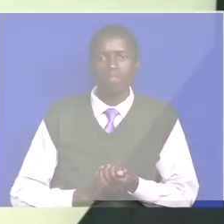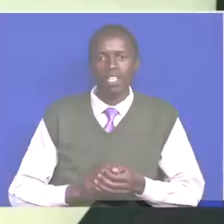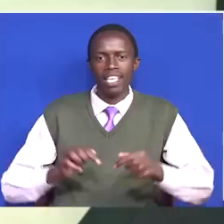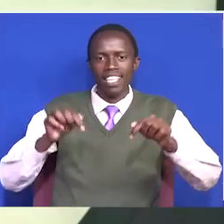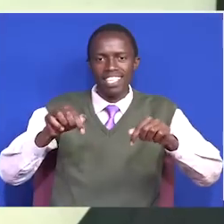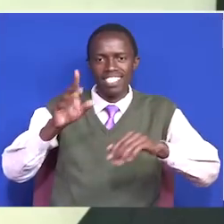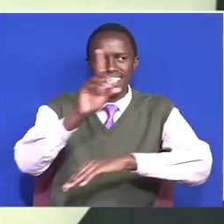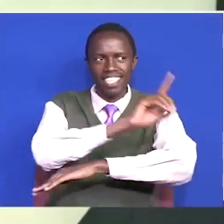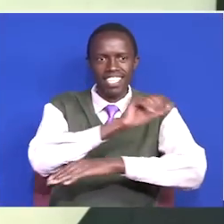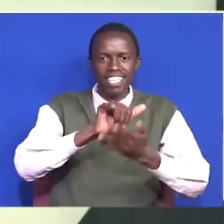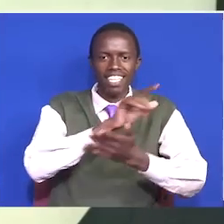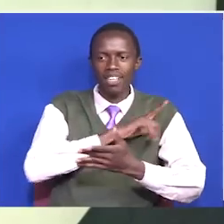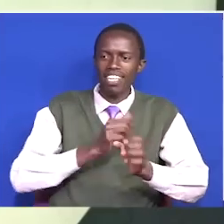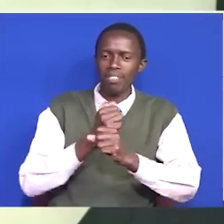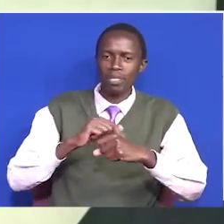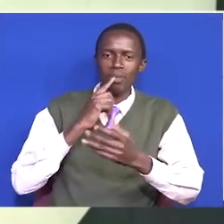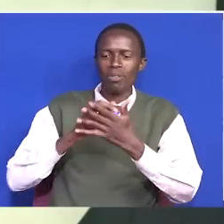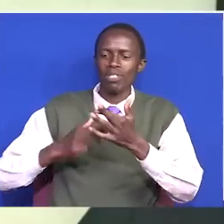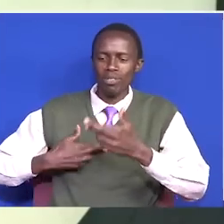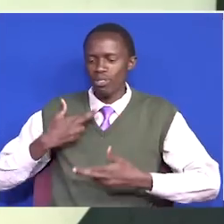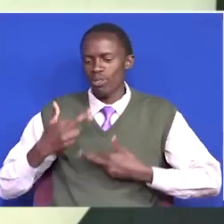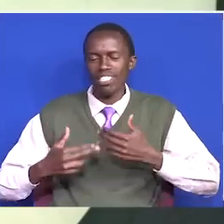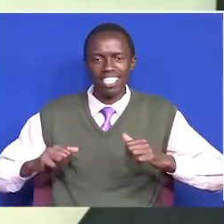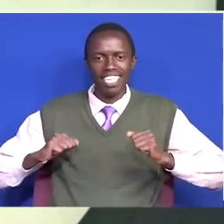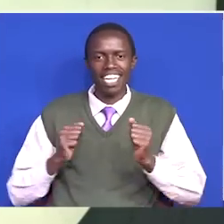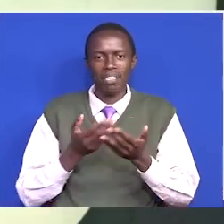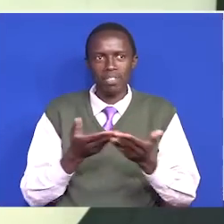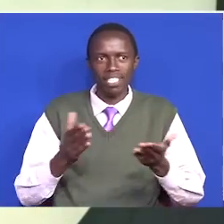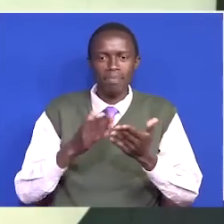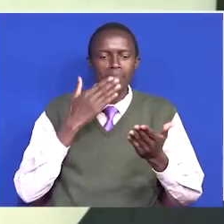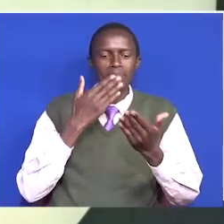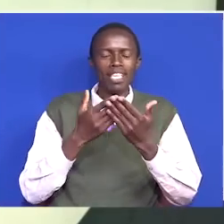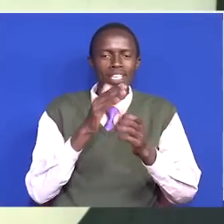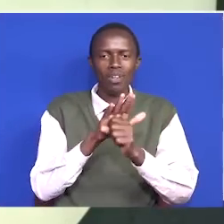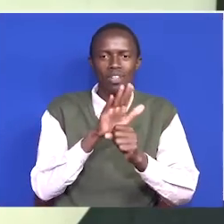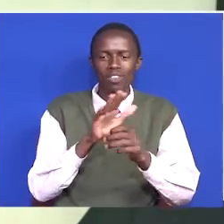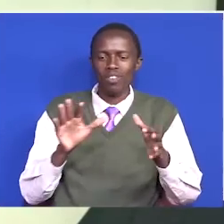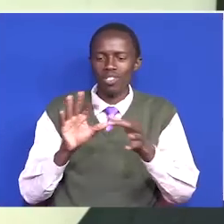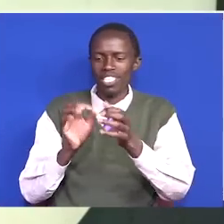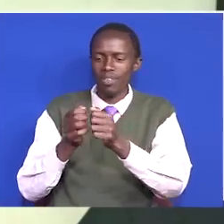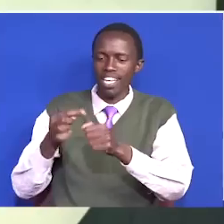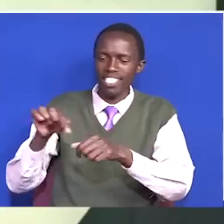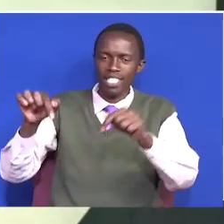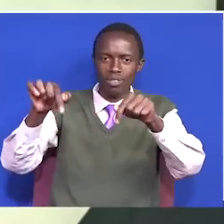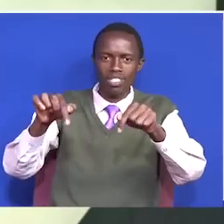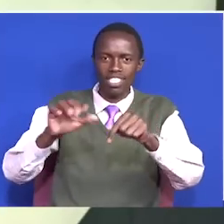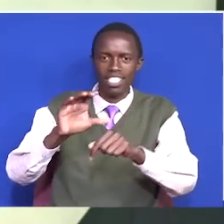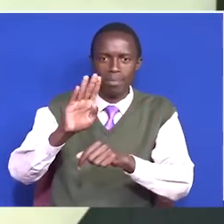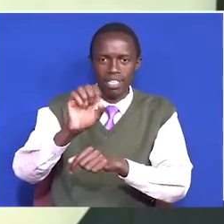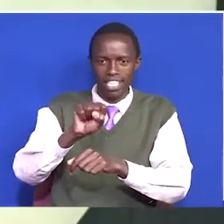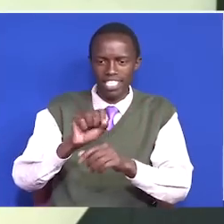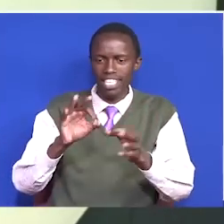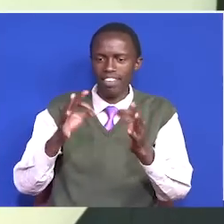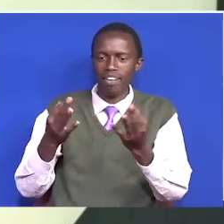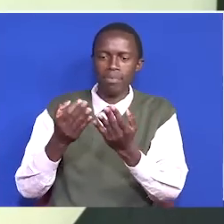This is the day that the Lord has made. We are going to rejoice and be glad in it. Thank you so very much for joining us in today's CBS